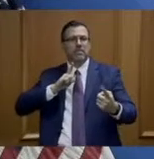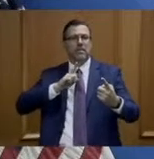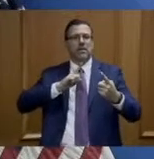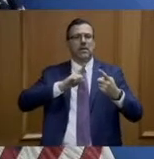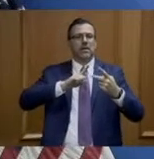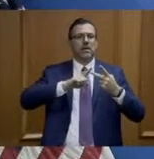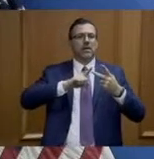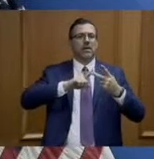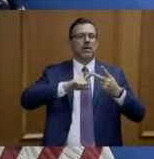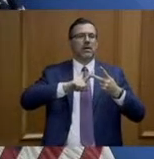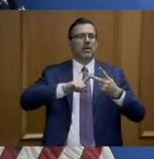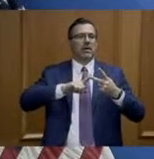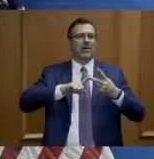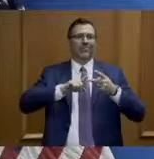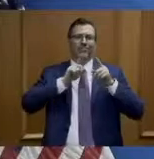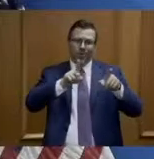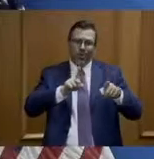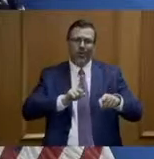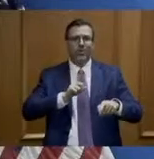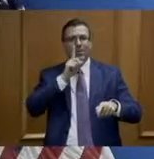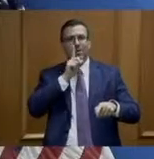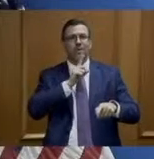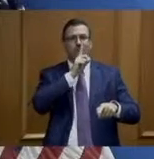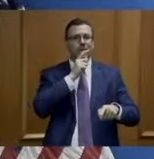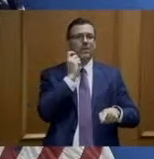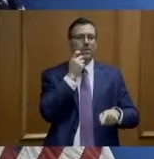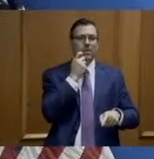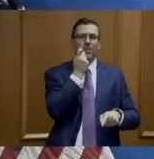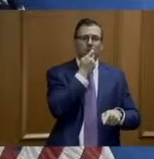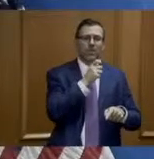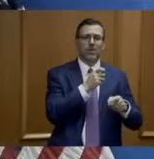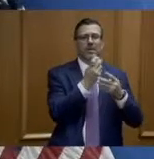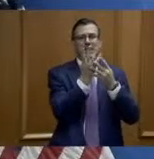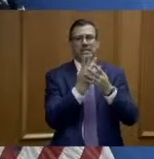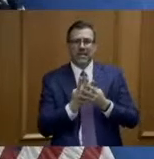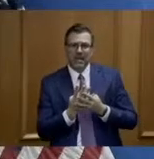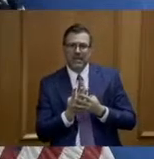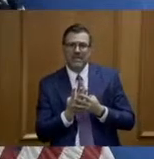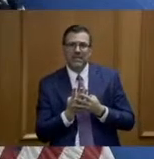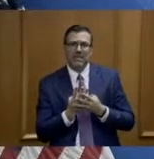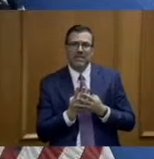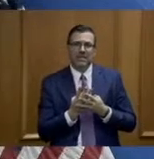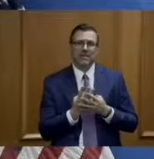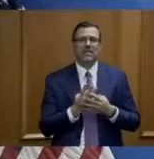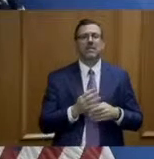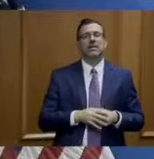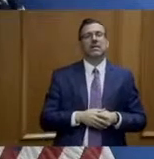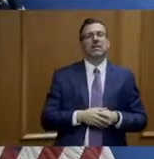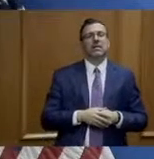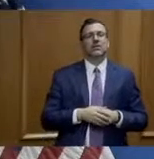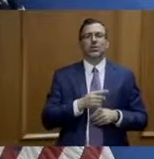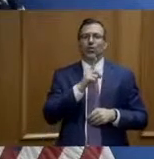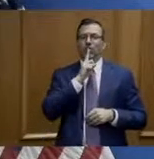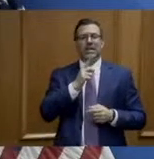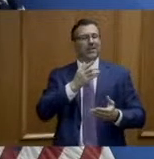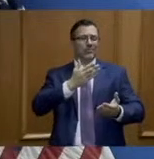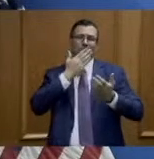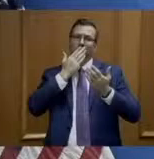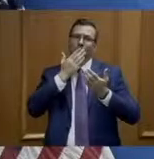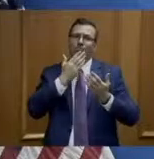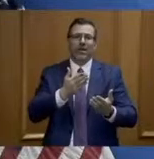getting tested, and continue to pursue staying apart by doing your part by staying apart. So we're grateful